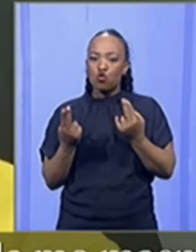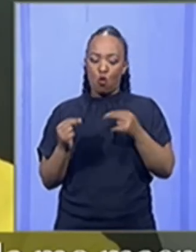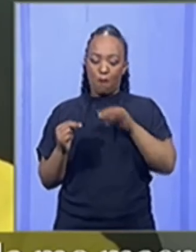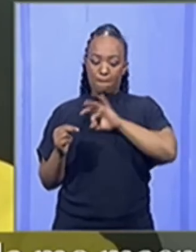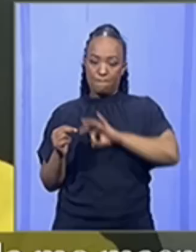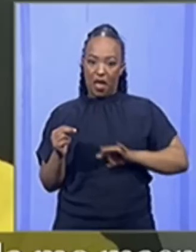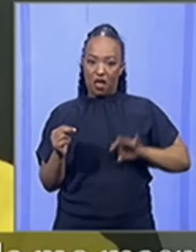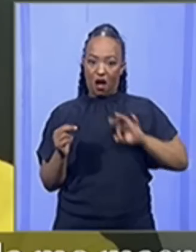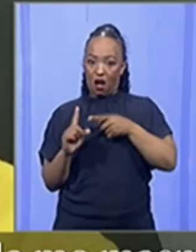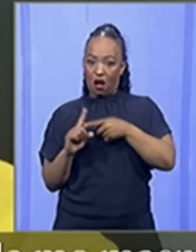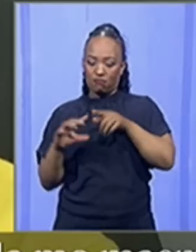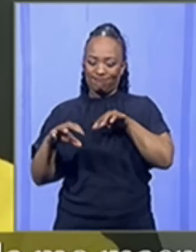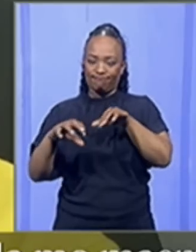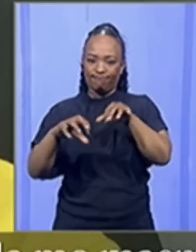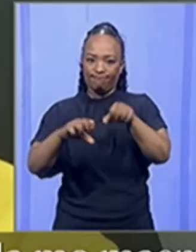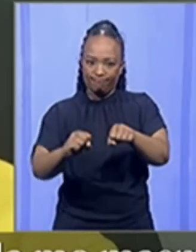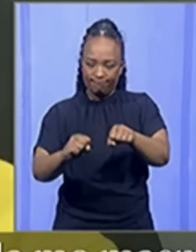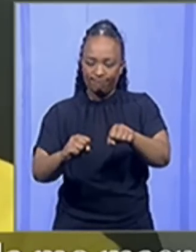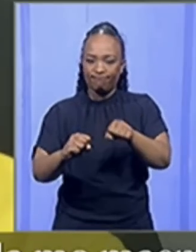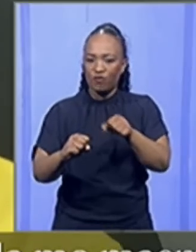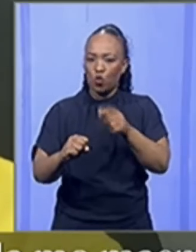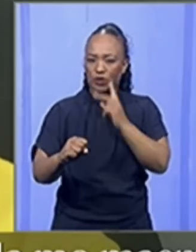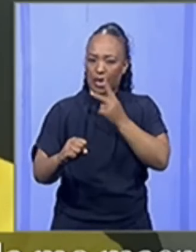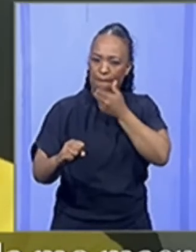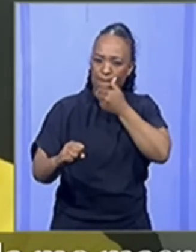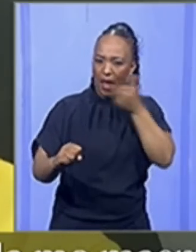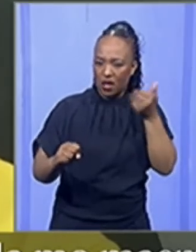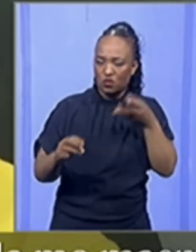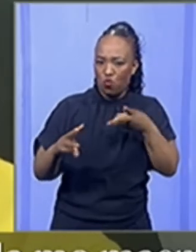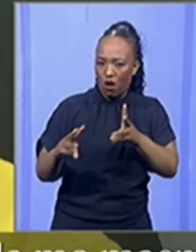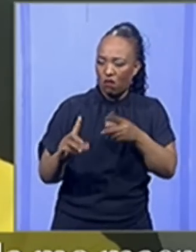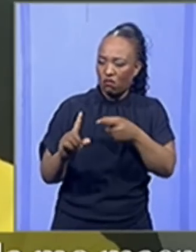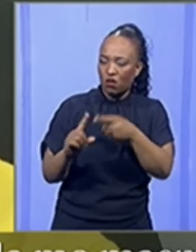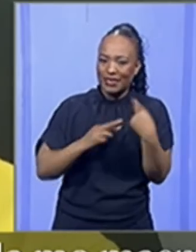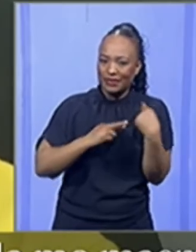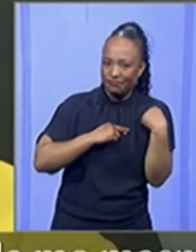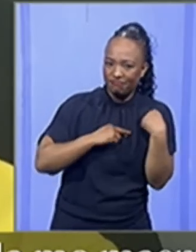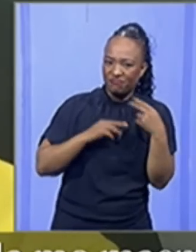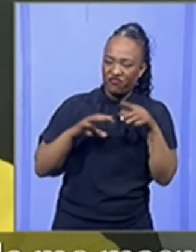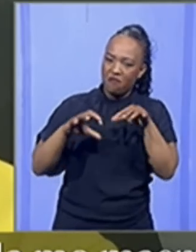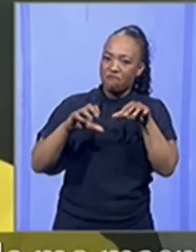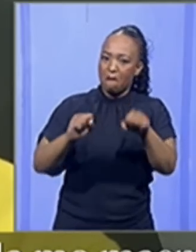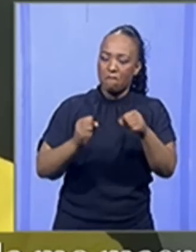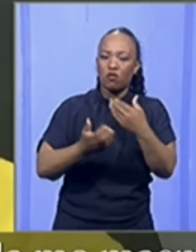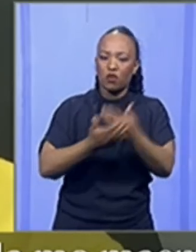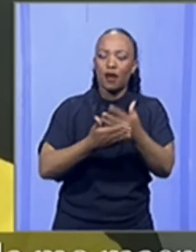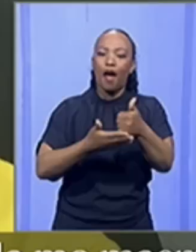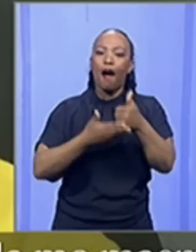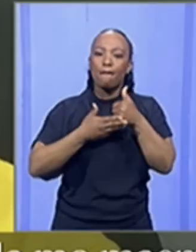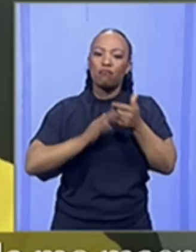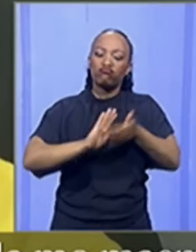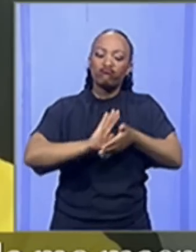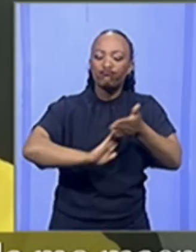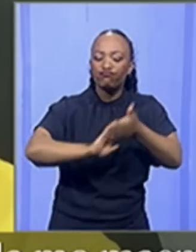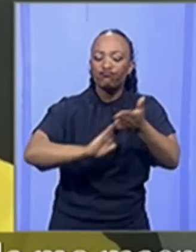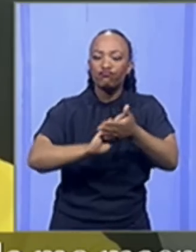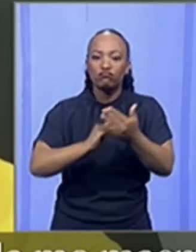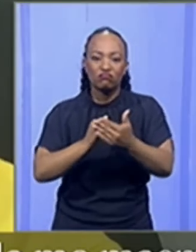best do we give him a particular responsibility to assist us moving forward. So I don't